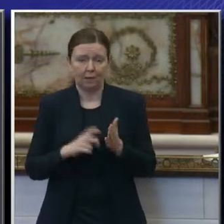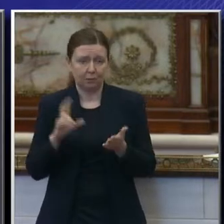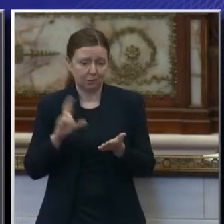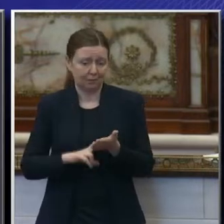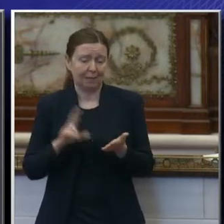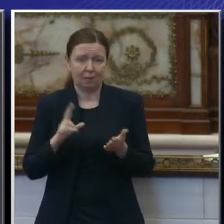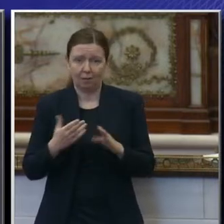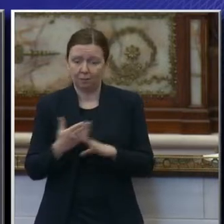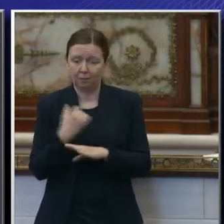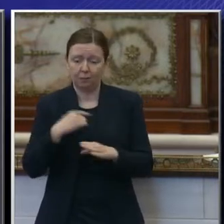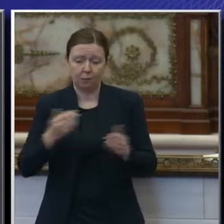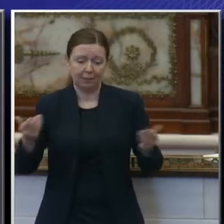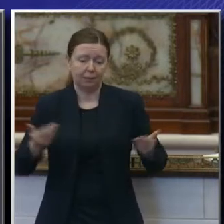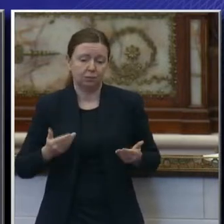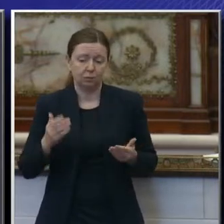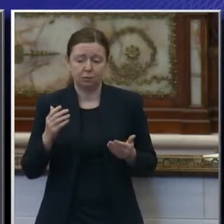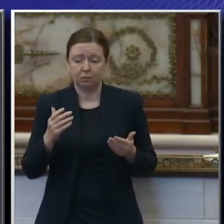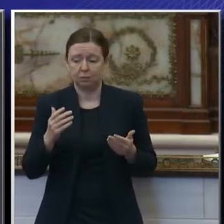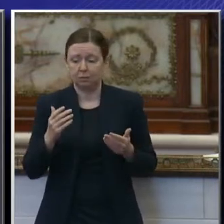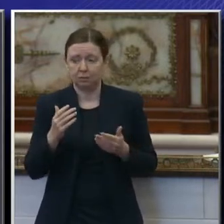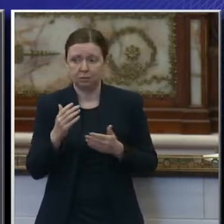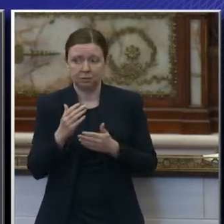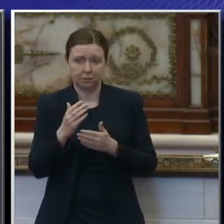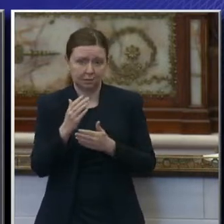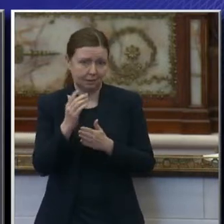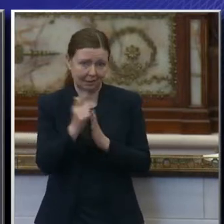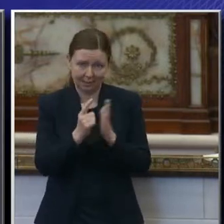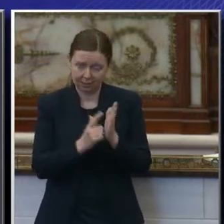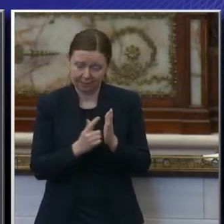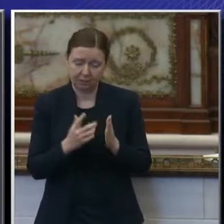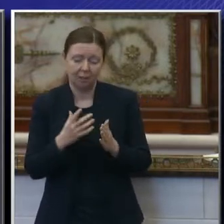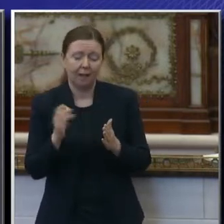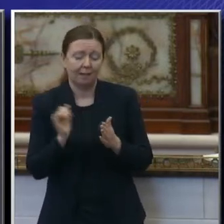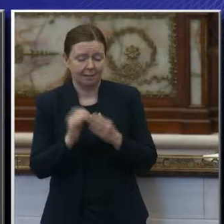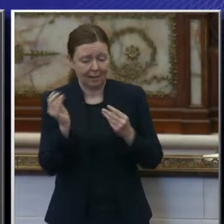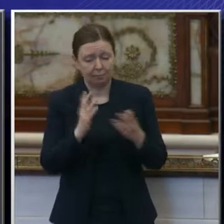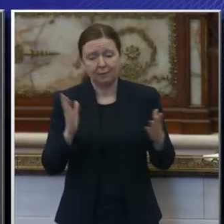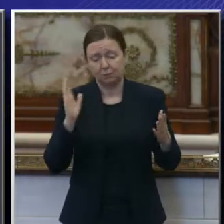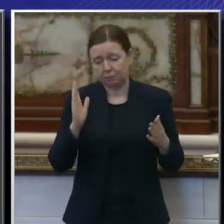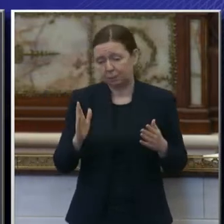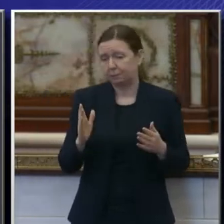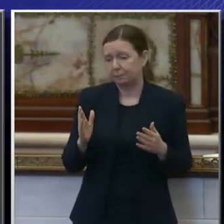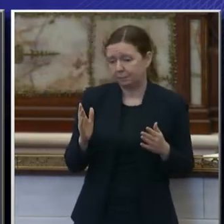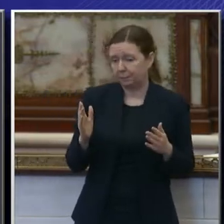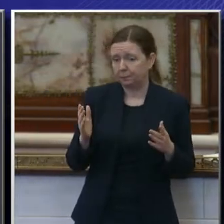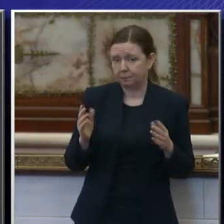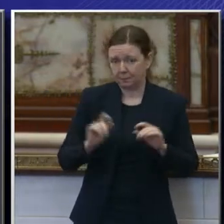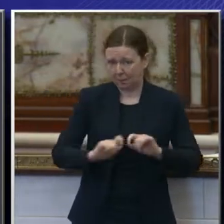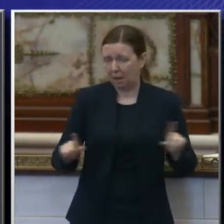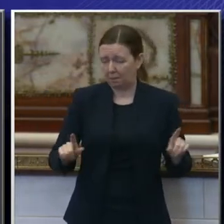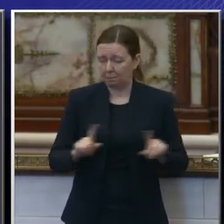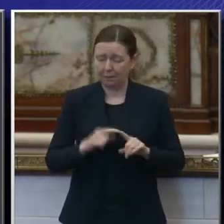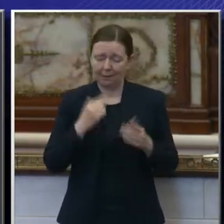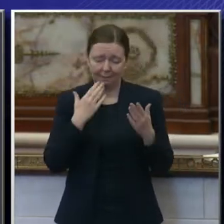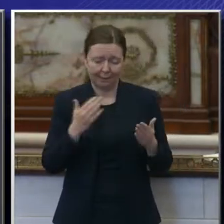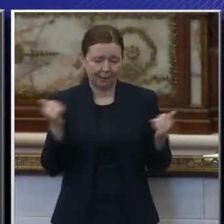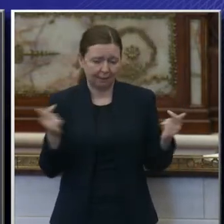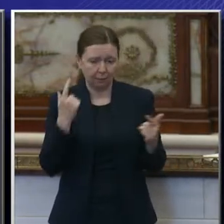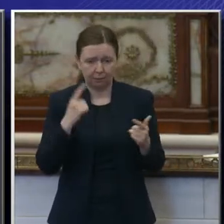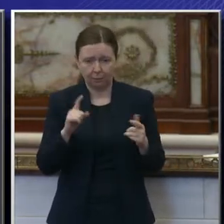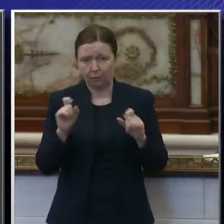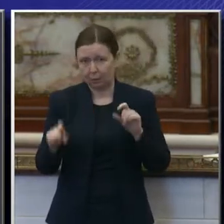before we even introduce any pieces of legislation, and that information will be forthcoming. But I do thank everyone for